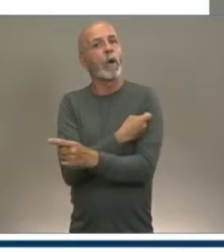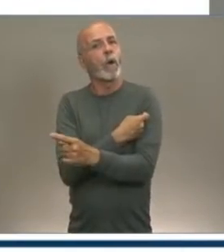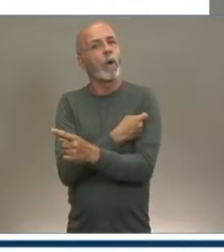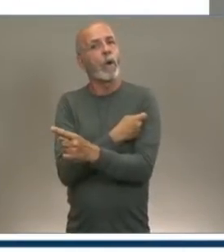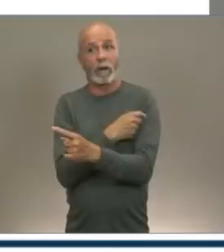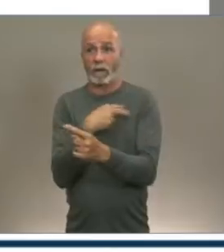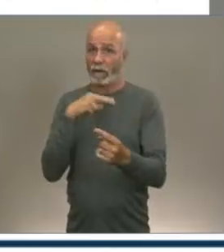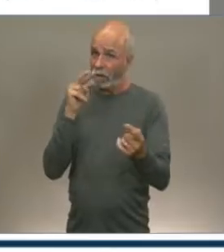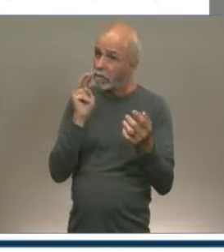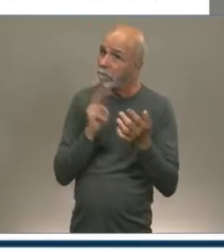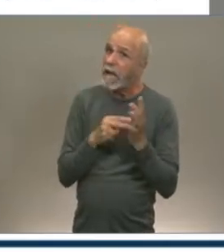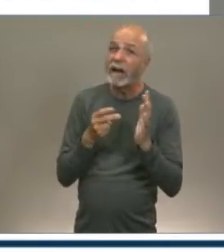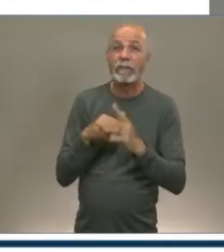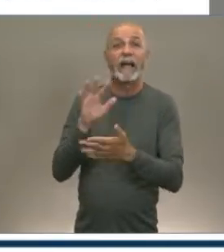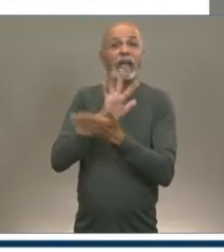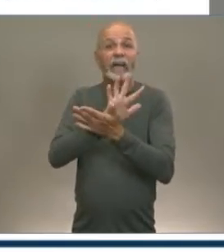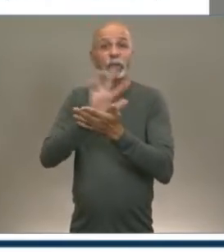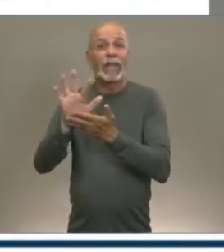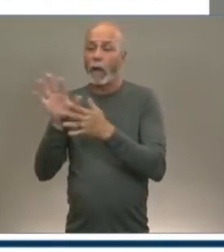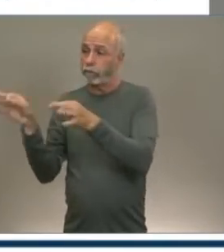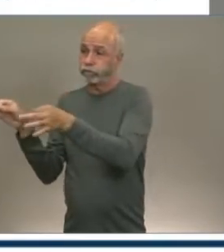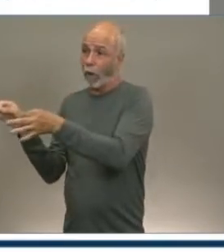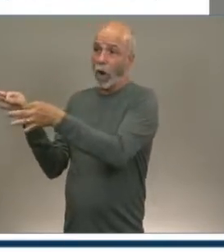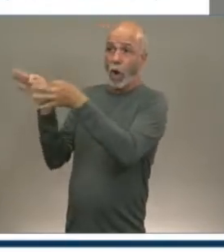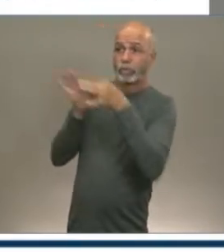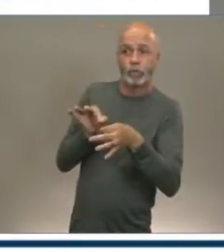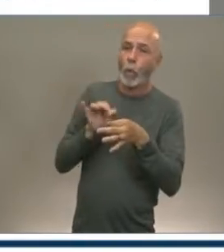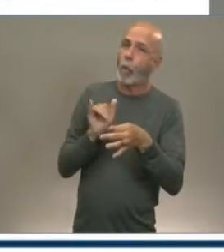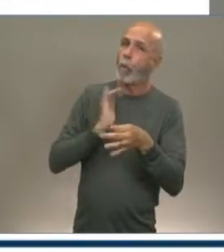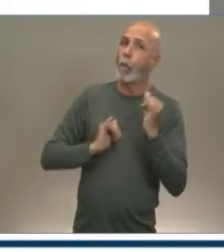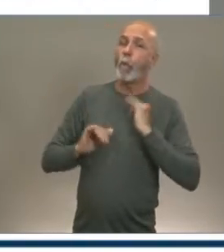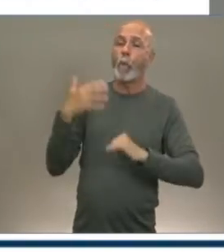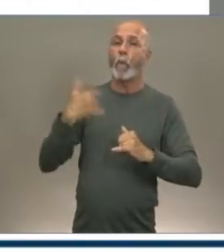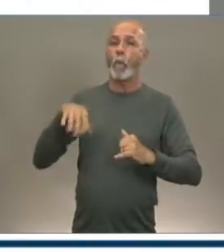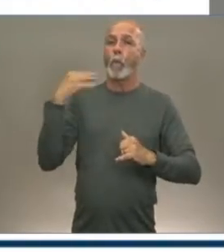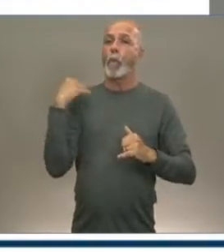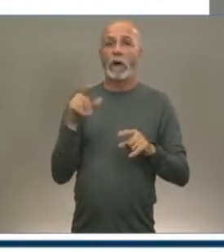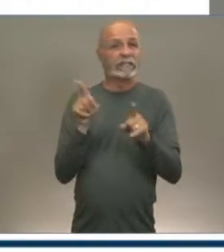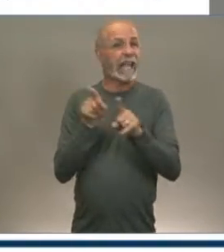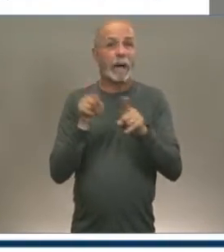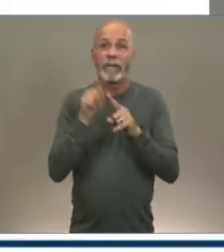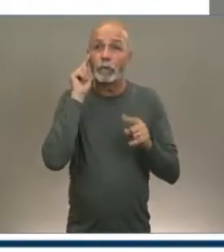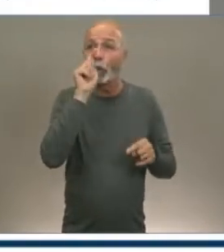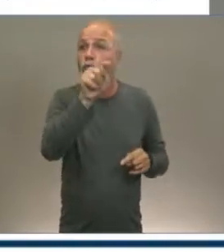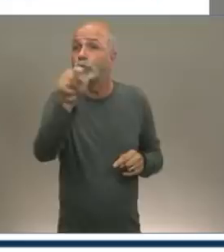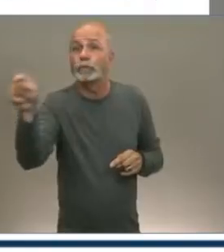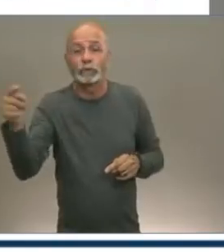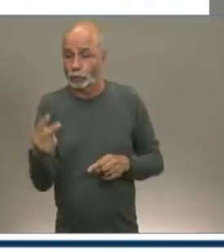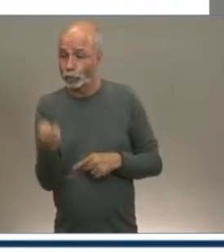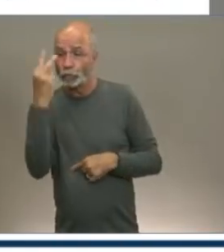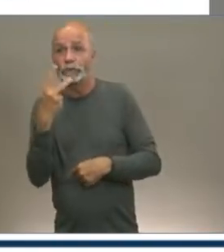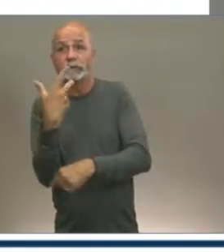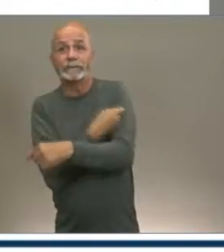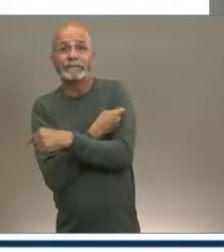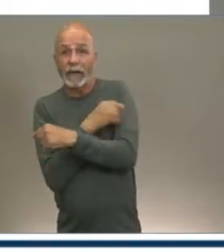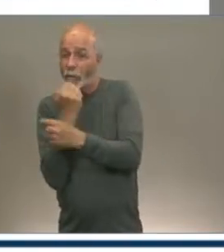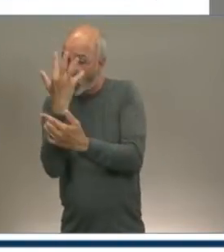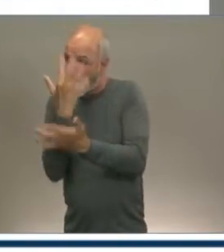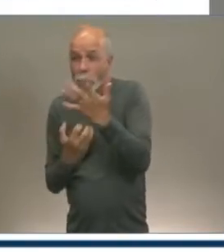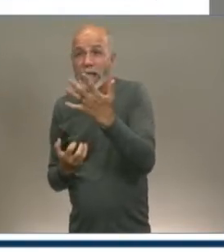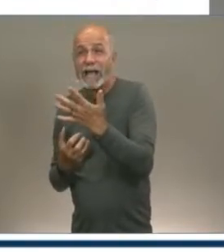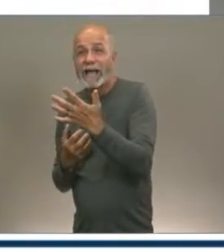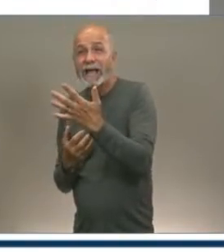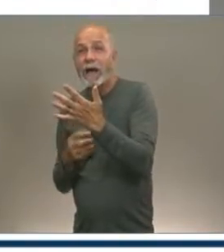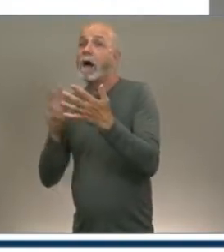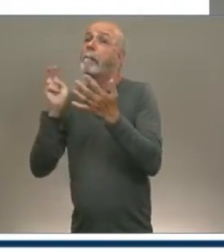weeks earlier. The more Nova Scotians we can get with 2-dose full protection, and the sooner we can do that, allows all of us